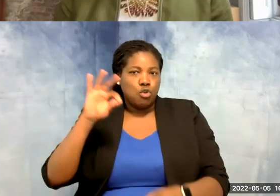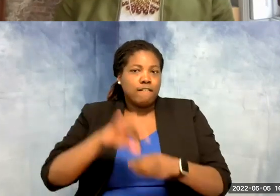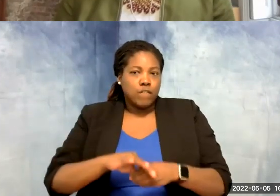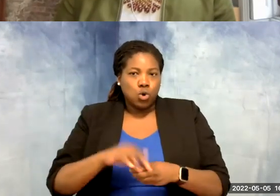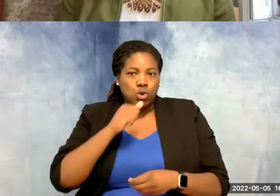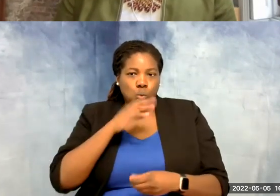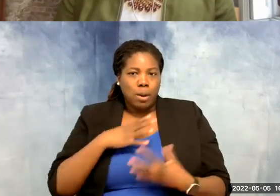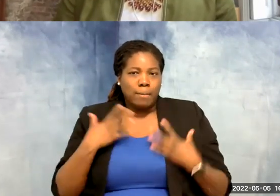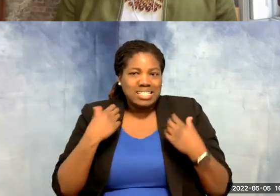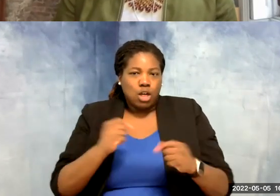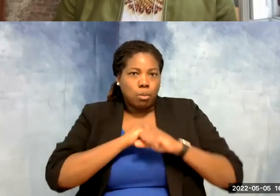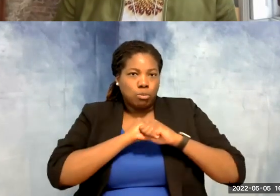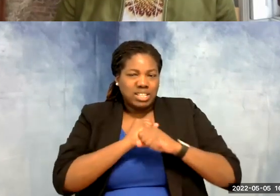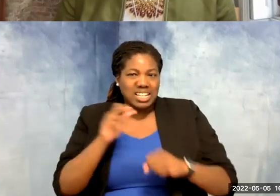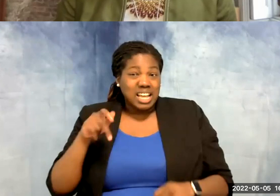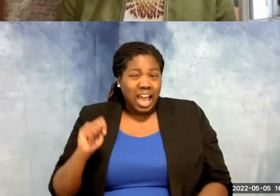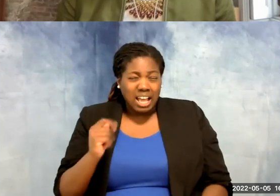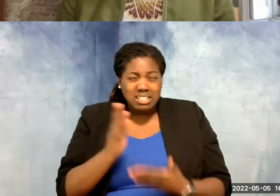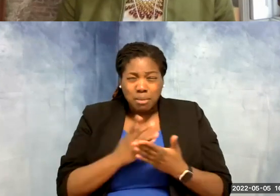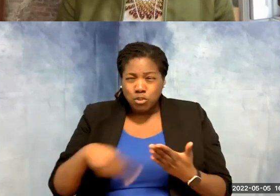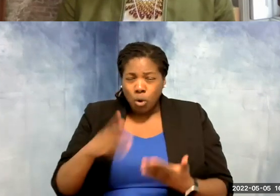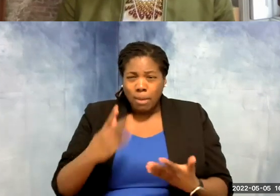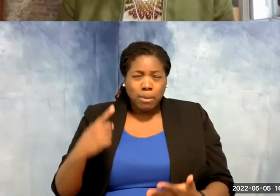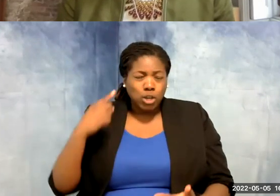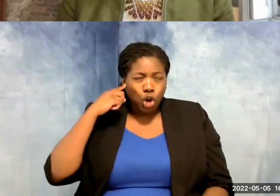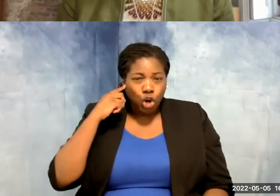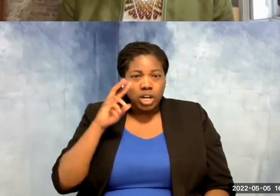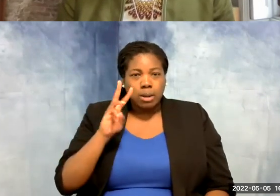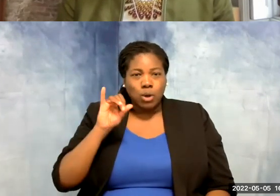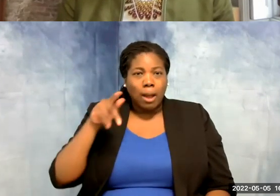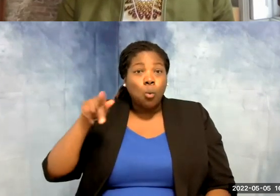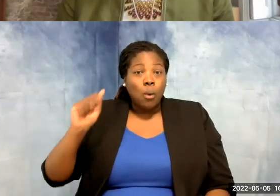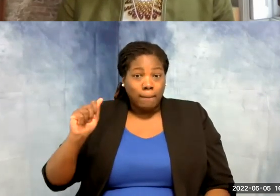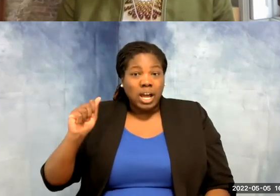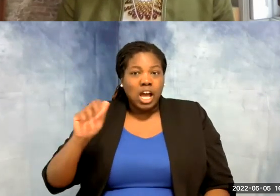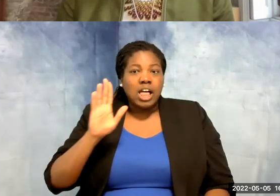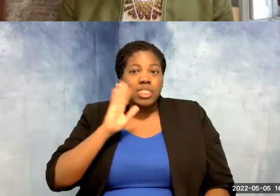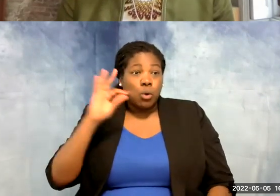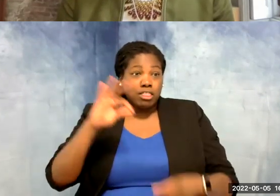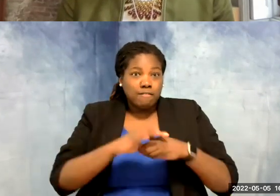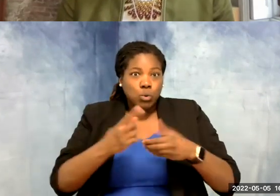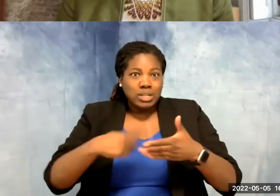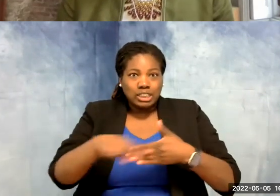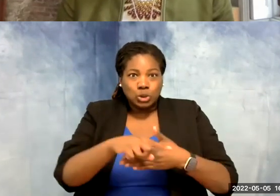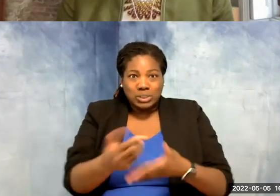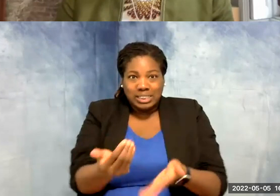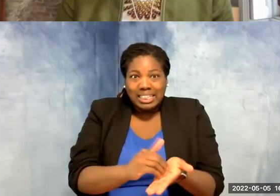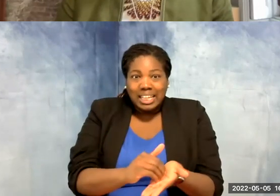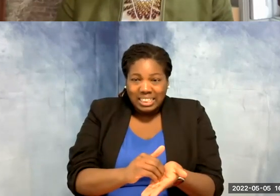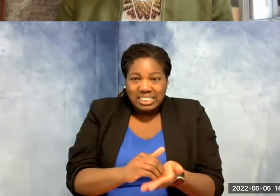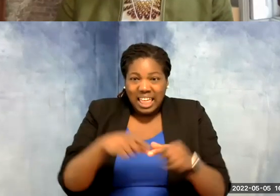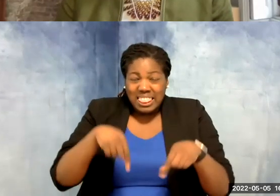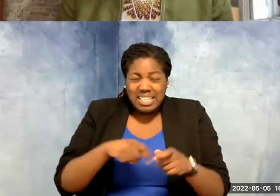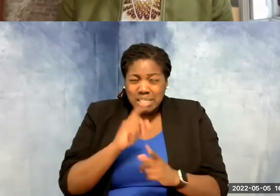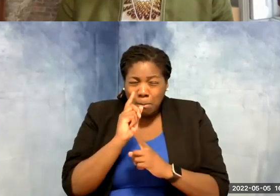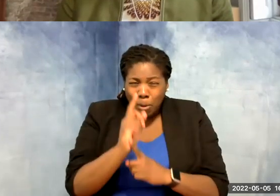the Women's Health Protection Act. Some of you might have heard it as WIPA. They're going to hold that vote again next week. And this is another moment